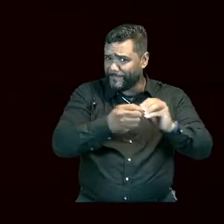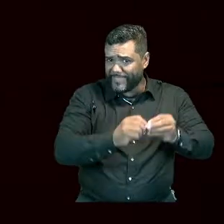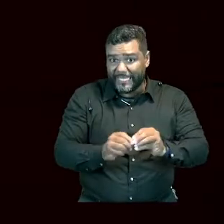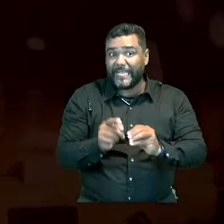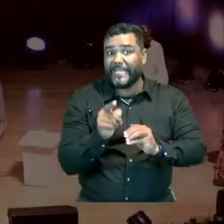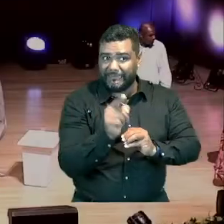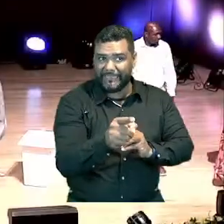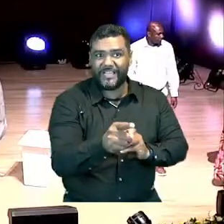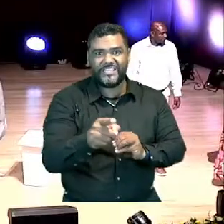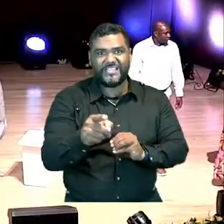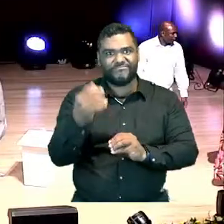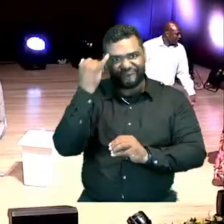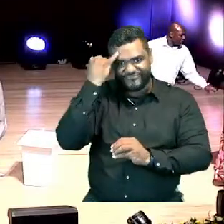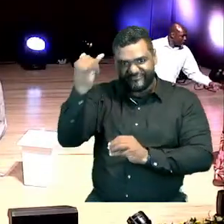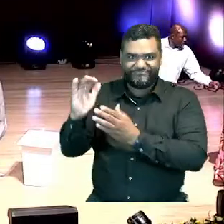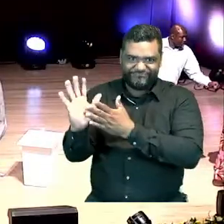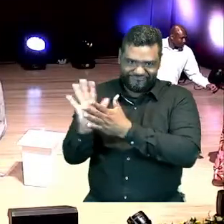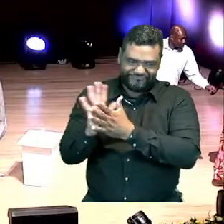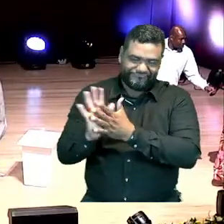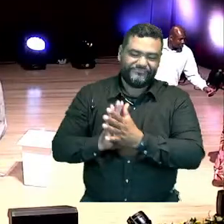Cambiada Colombia.